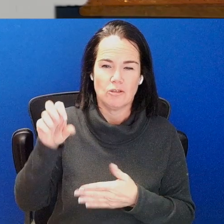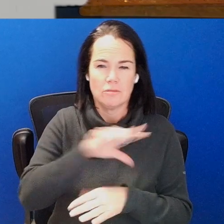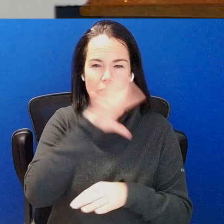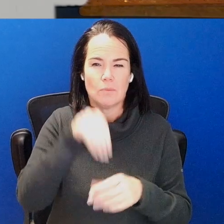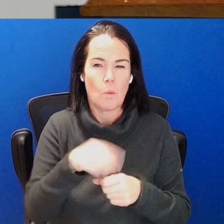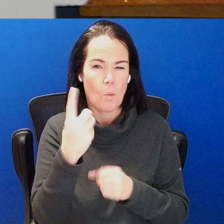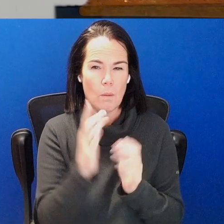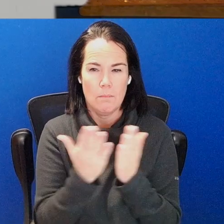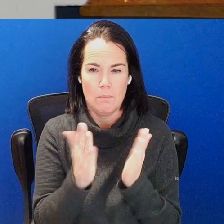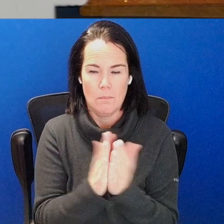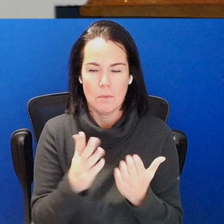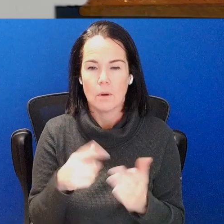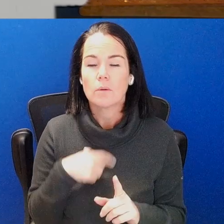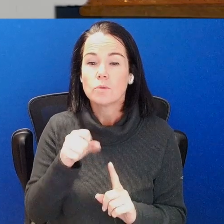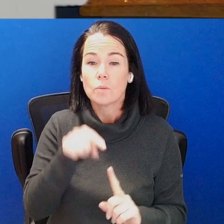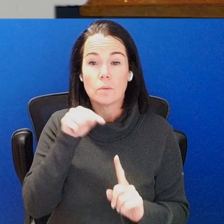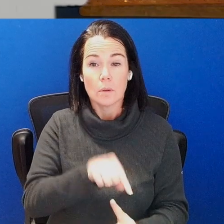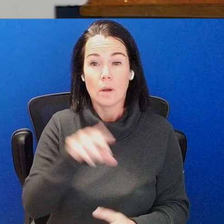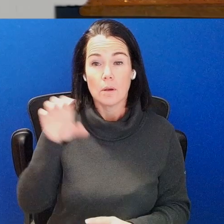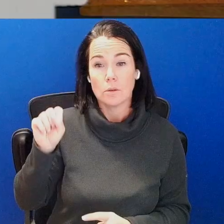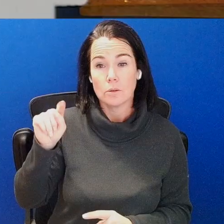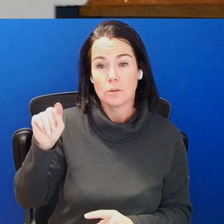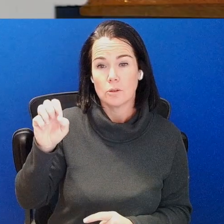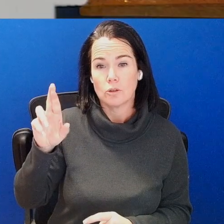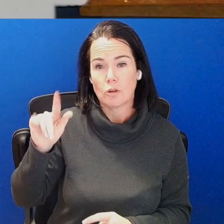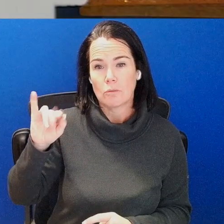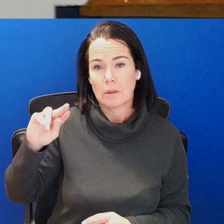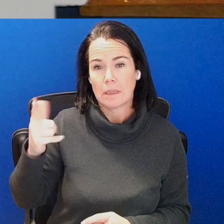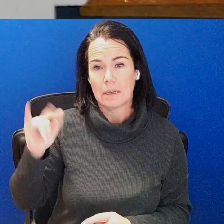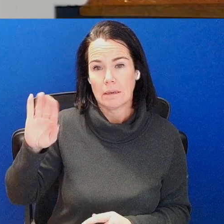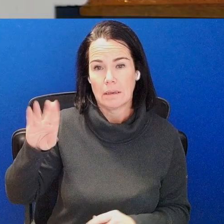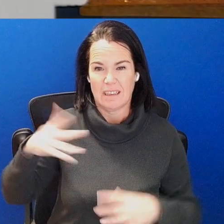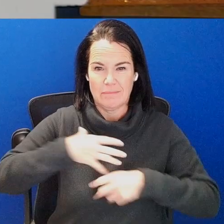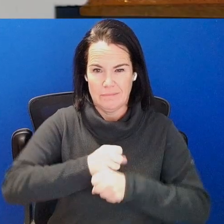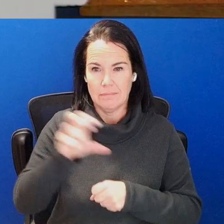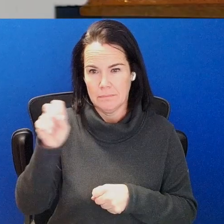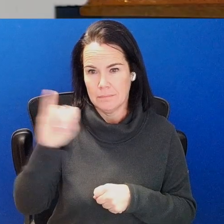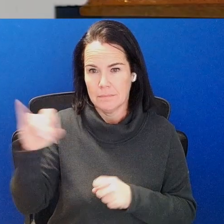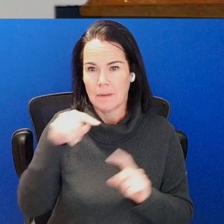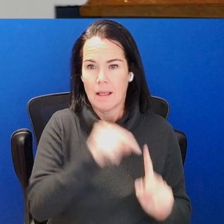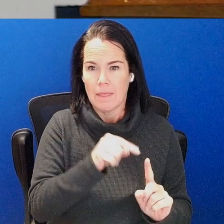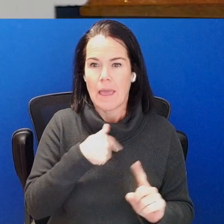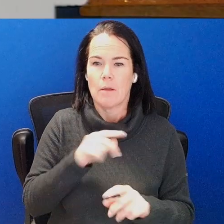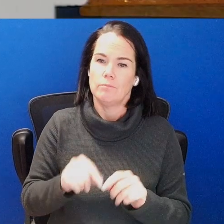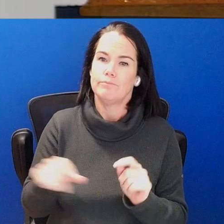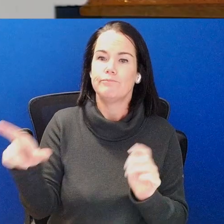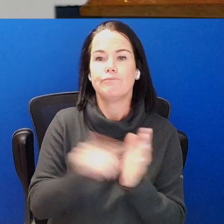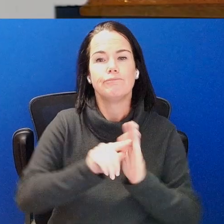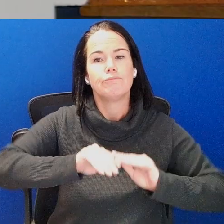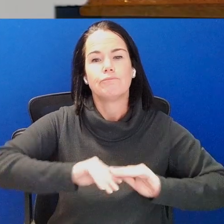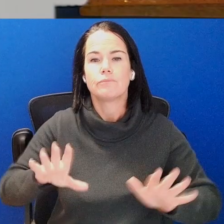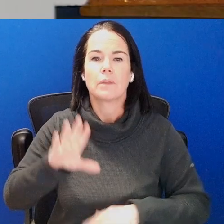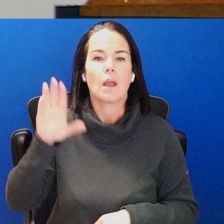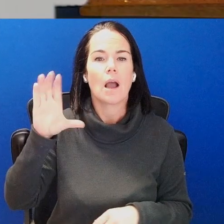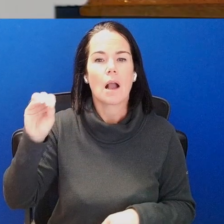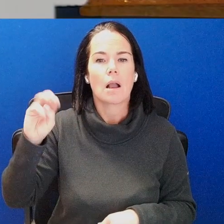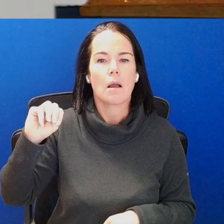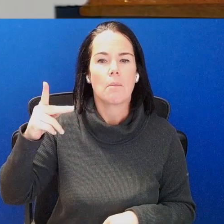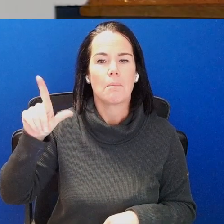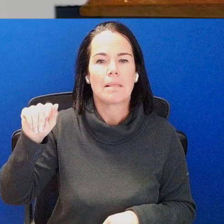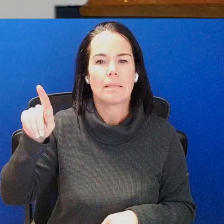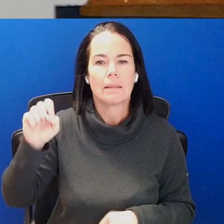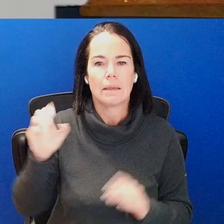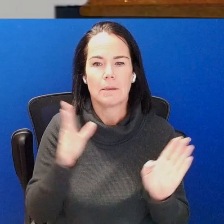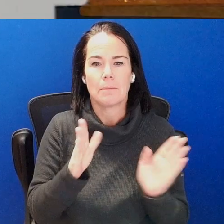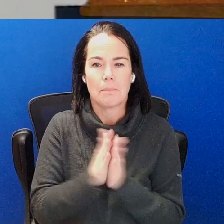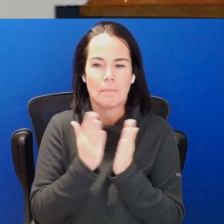And so when Sterling Ink came out with their complete planner this year, I absolutely jumped on that. I